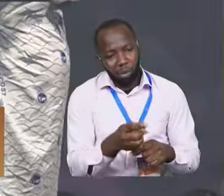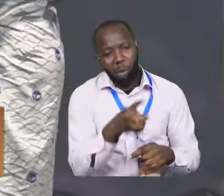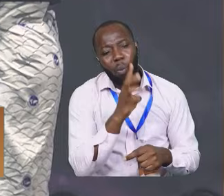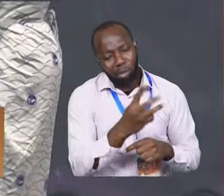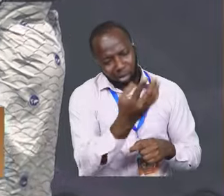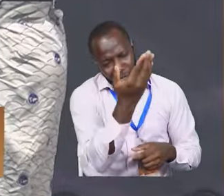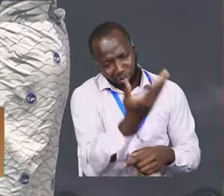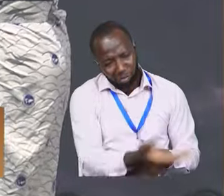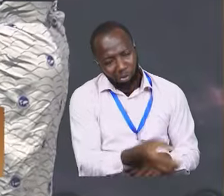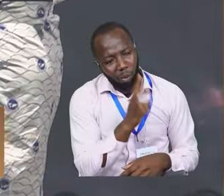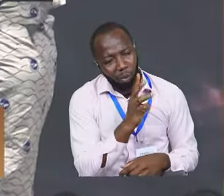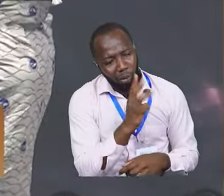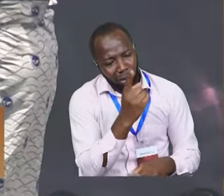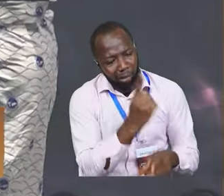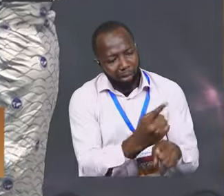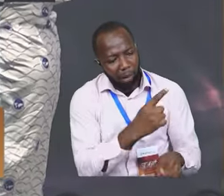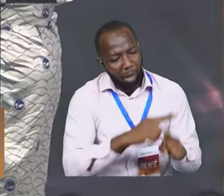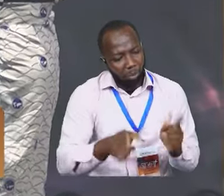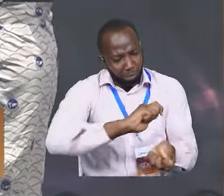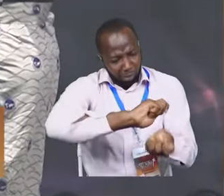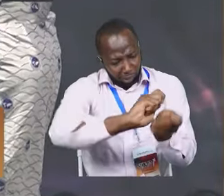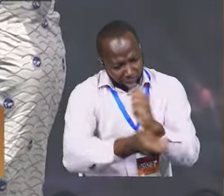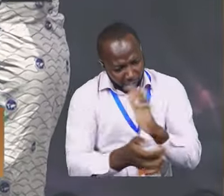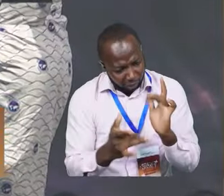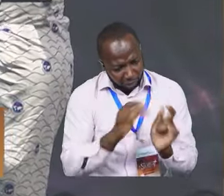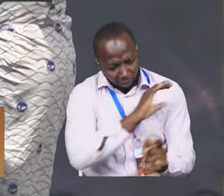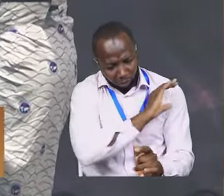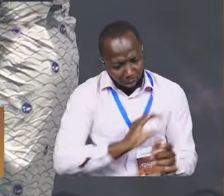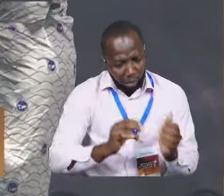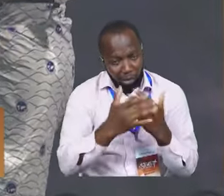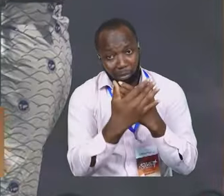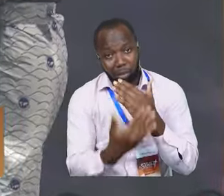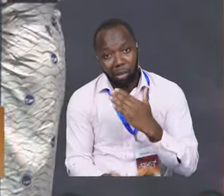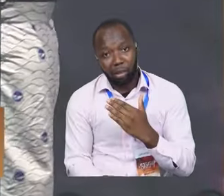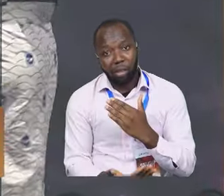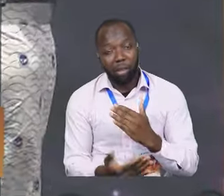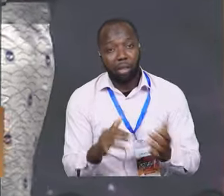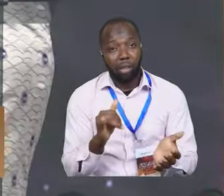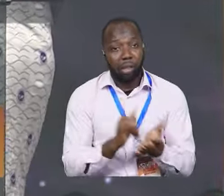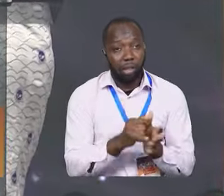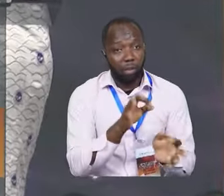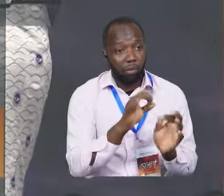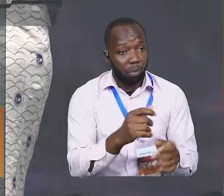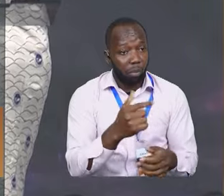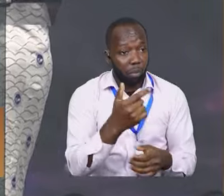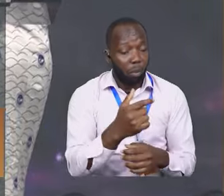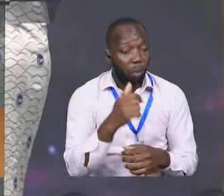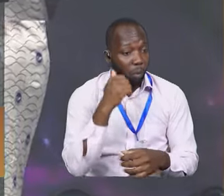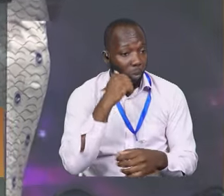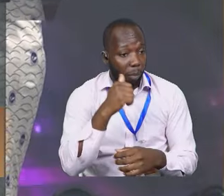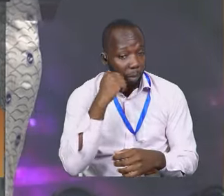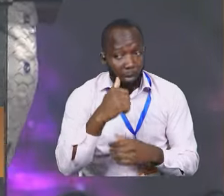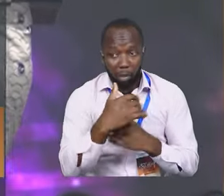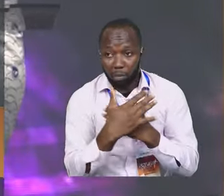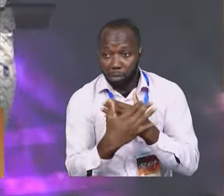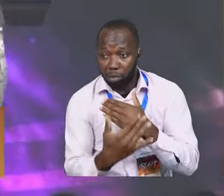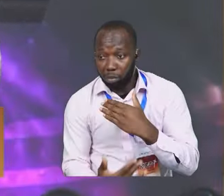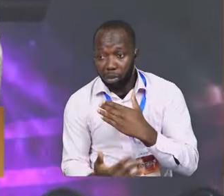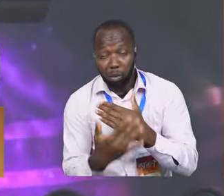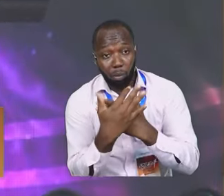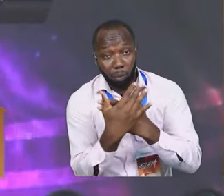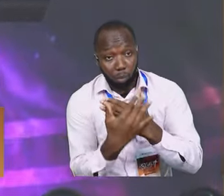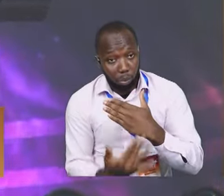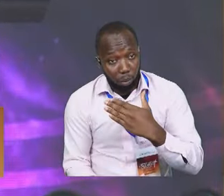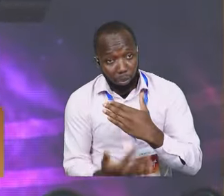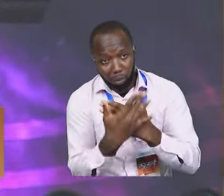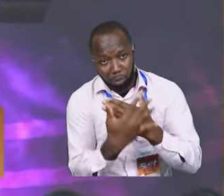is water. But I turn it into the blood of Jesus. That is the woman who was having